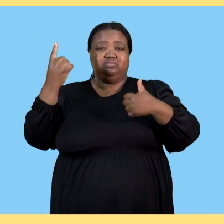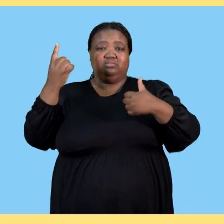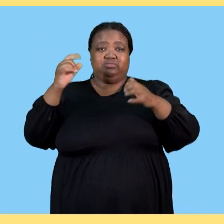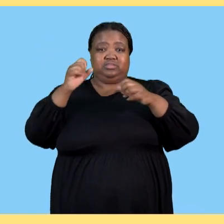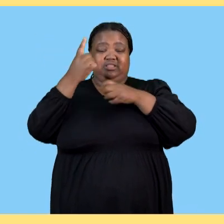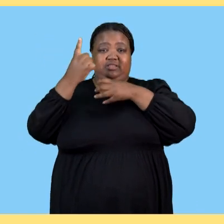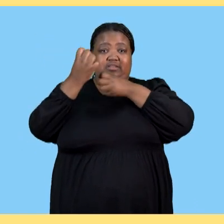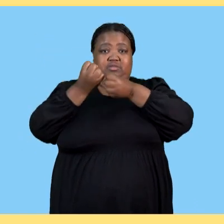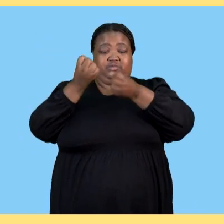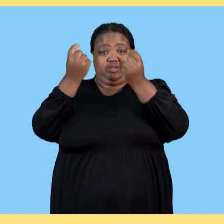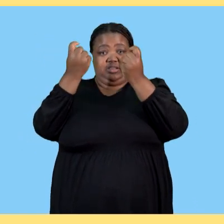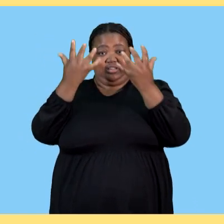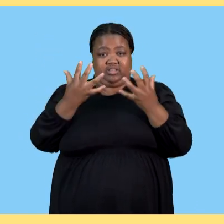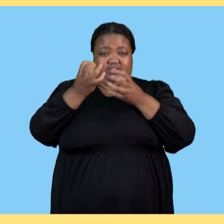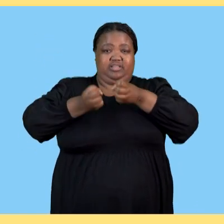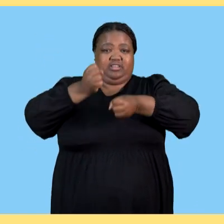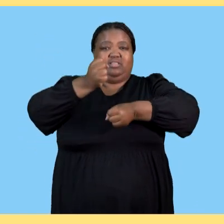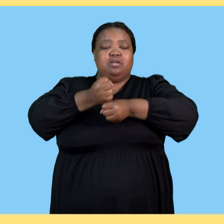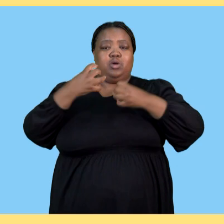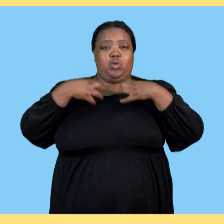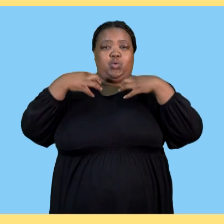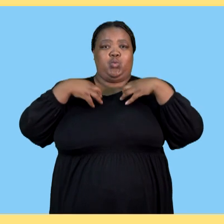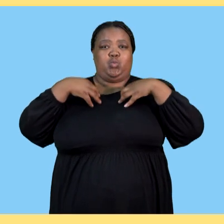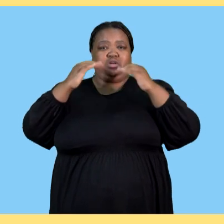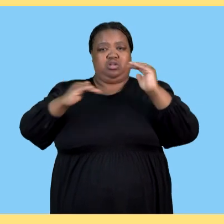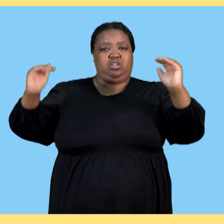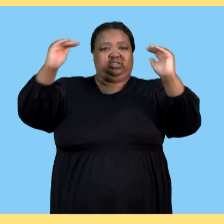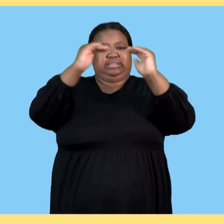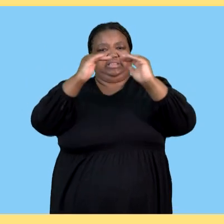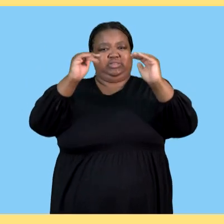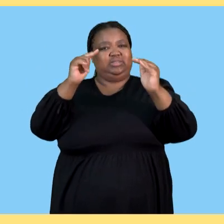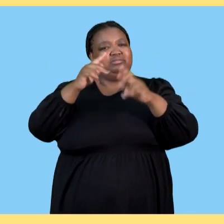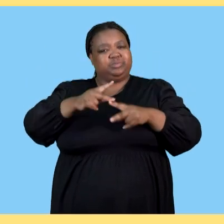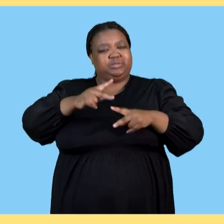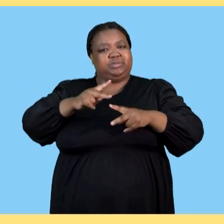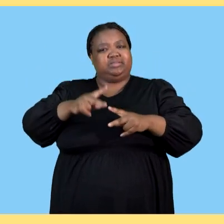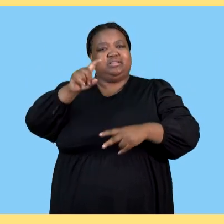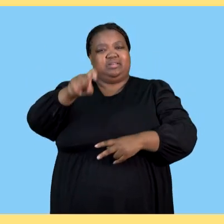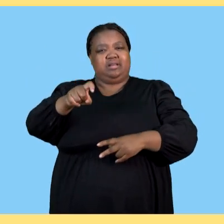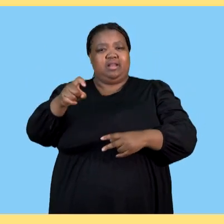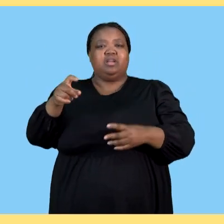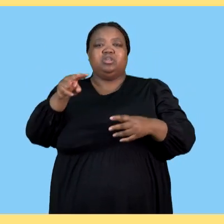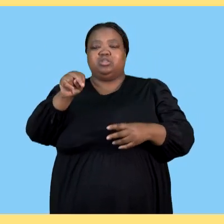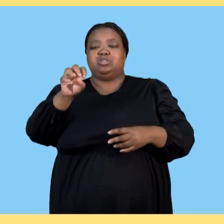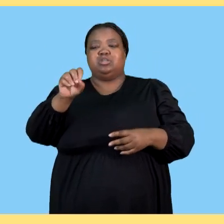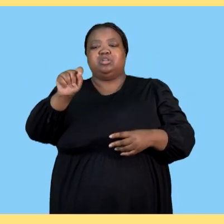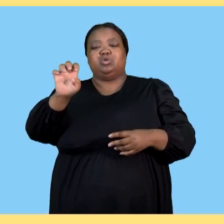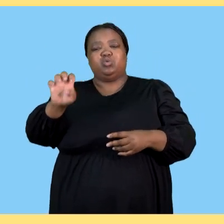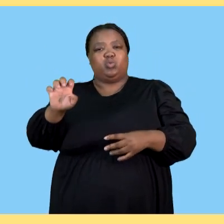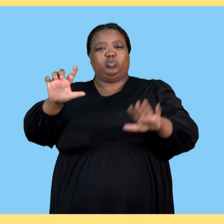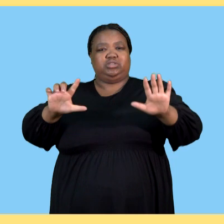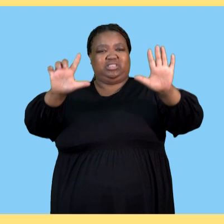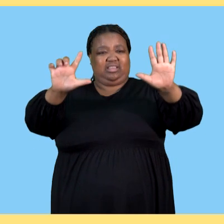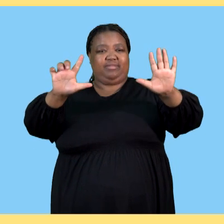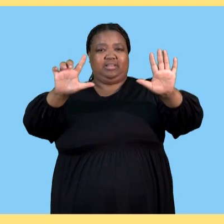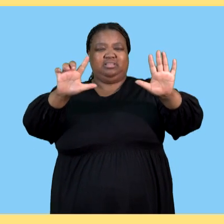And we are required now to prepare the owner's equity, Note 7. Note 7. So you